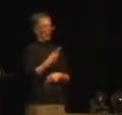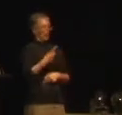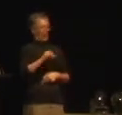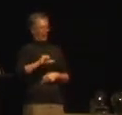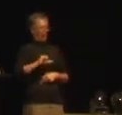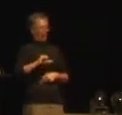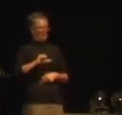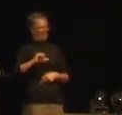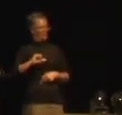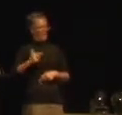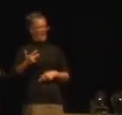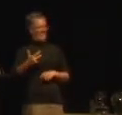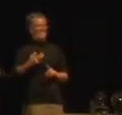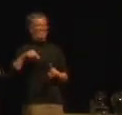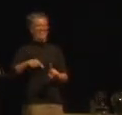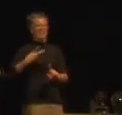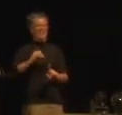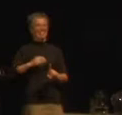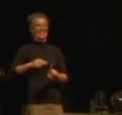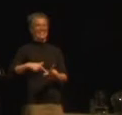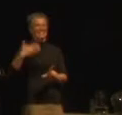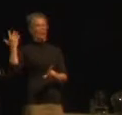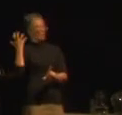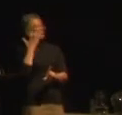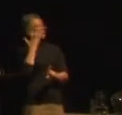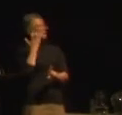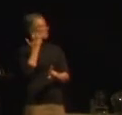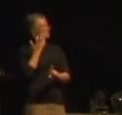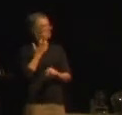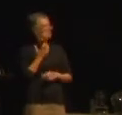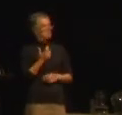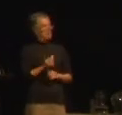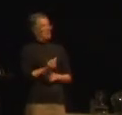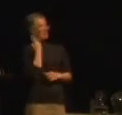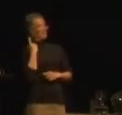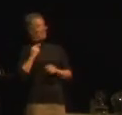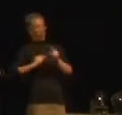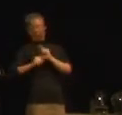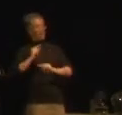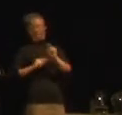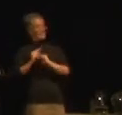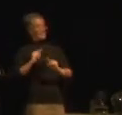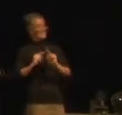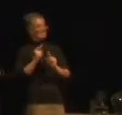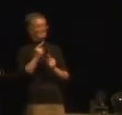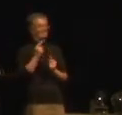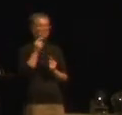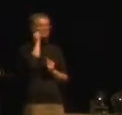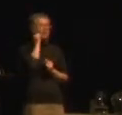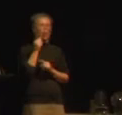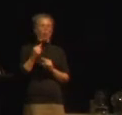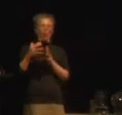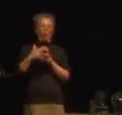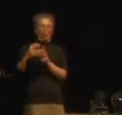seem that long ago. But last week at the Internet Web Archiving Conference, Ian Milligan noted that 20 years after World War II in